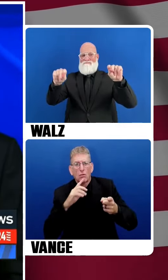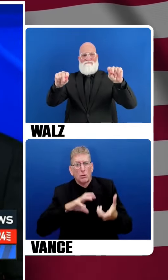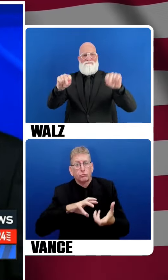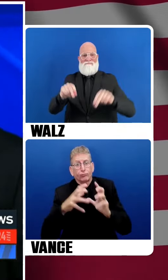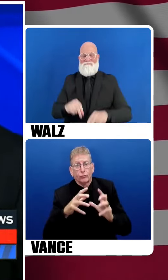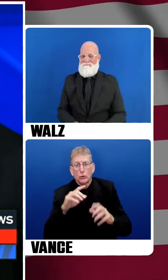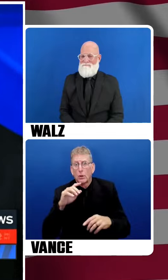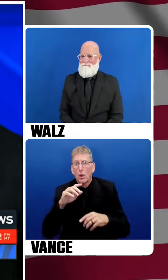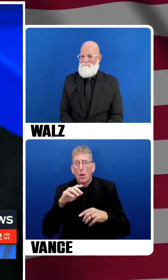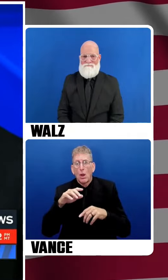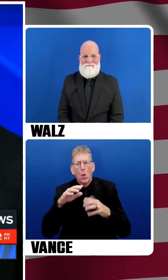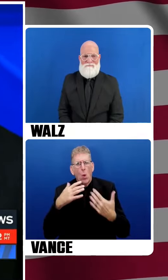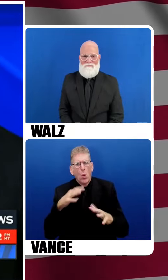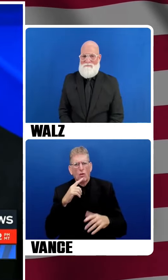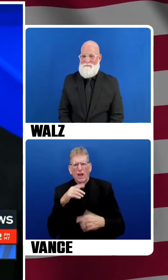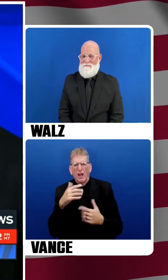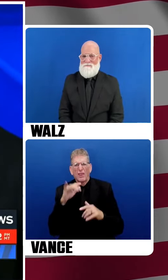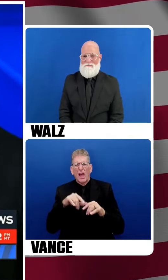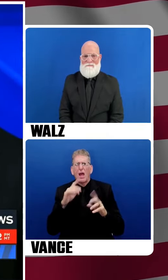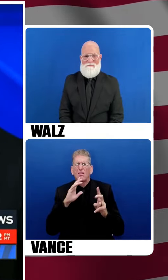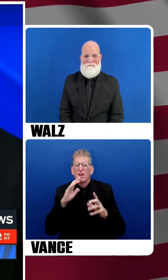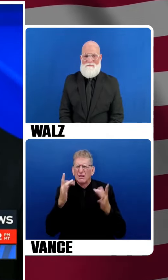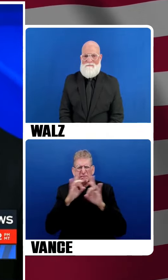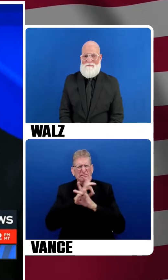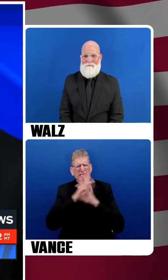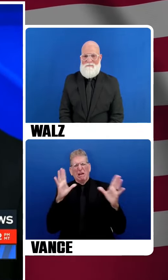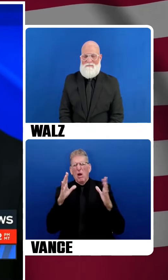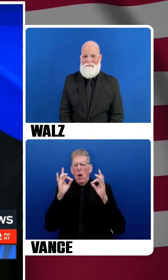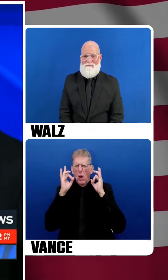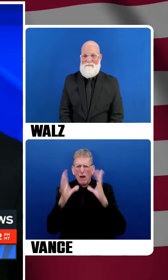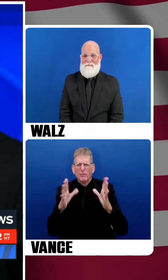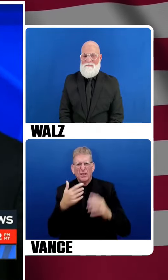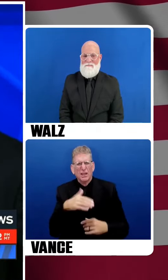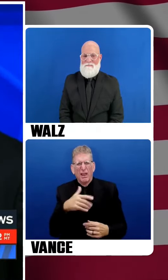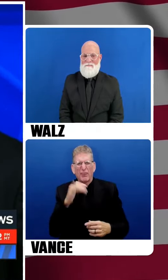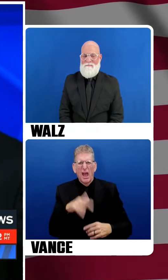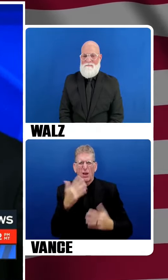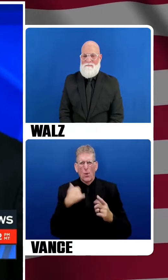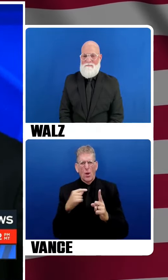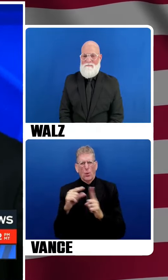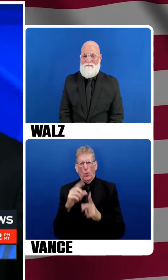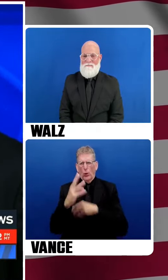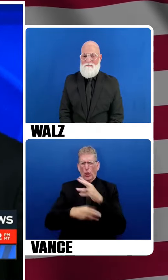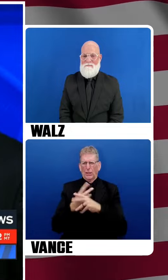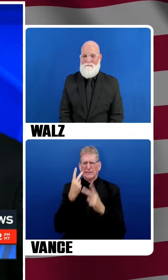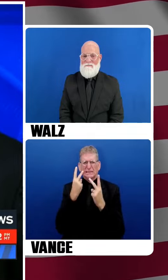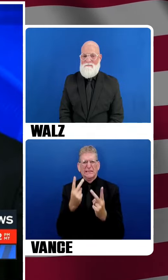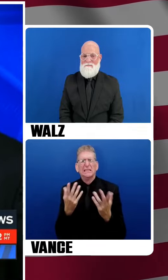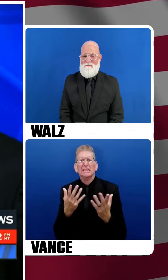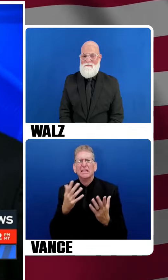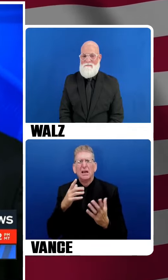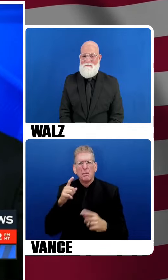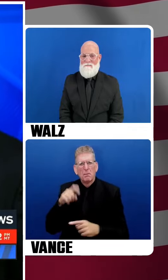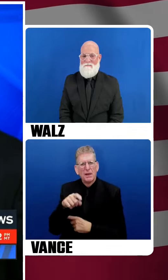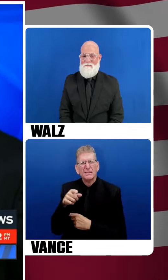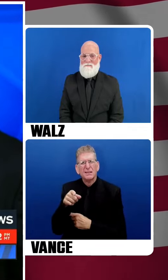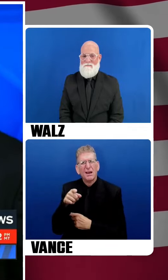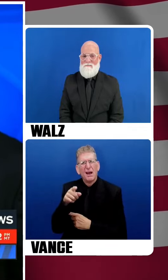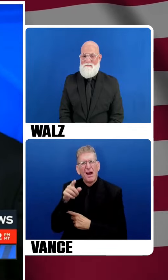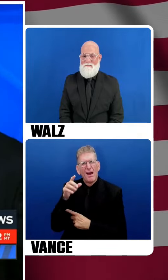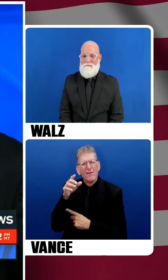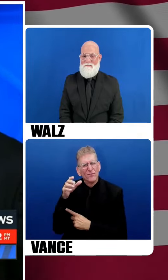use that word, Nora, is because some of what we've seen, do you want to force Catholic hospitals to perform abortions against their will? Because Kamala Harris has